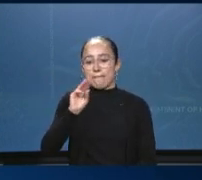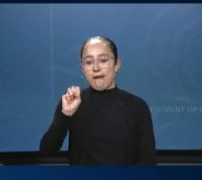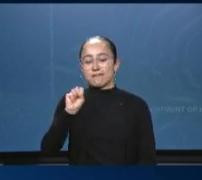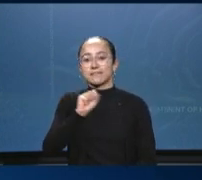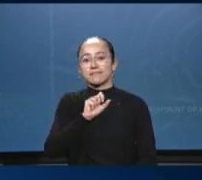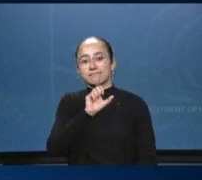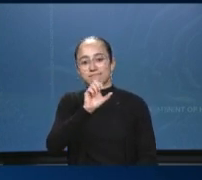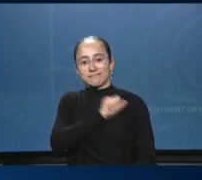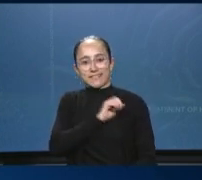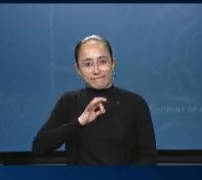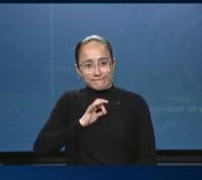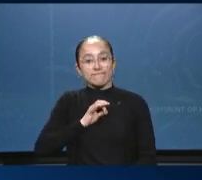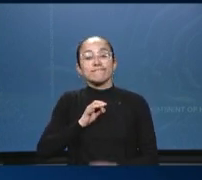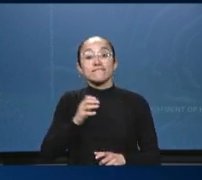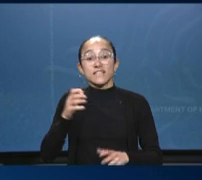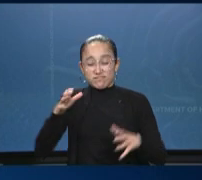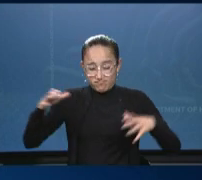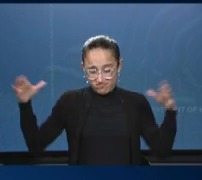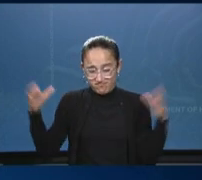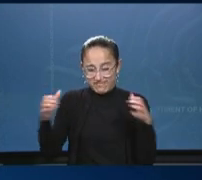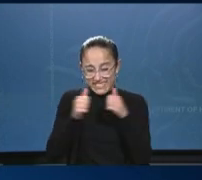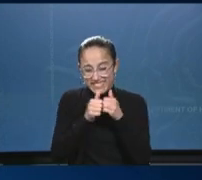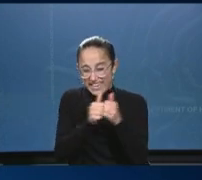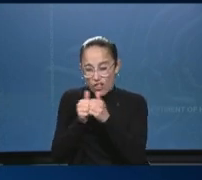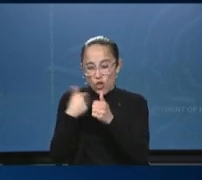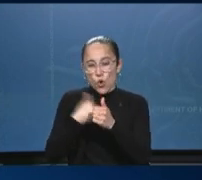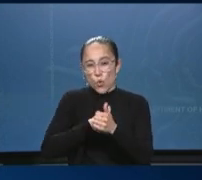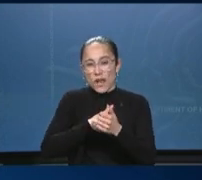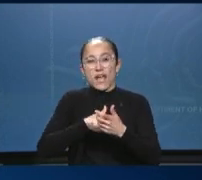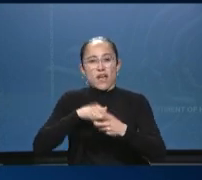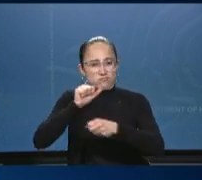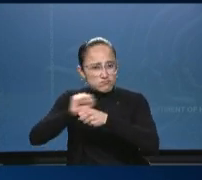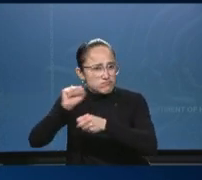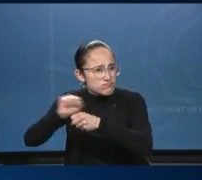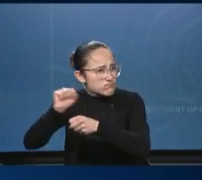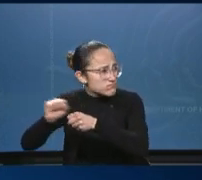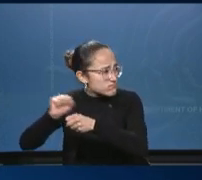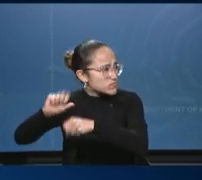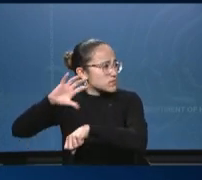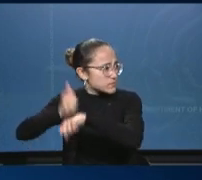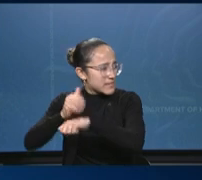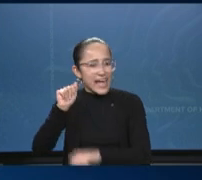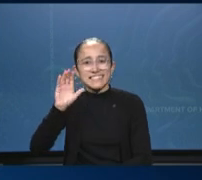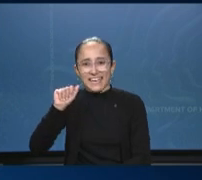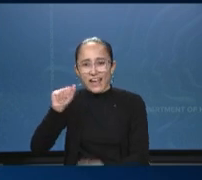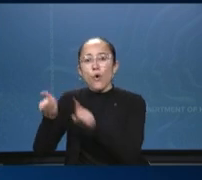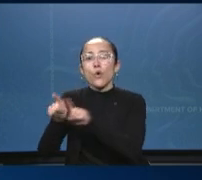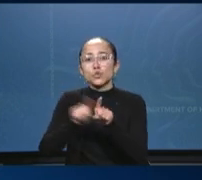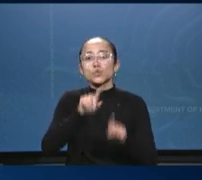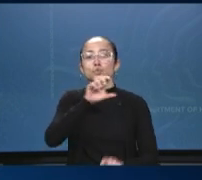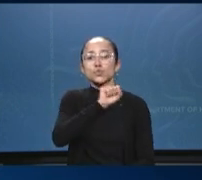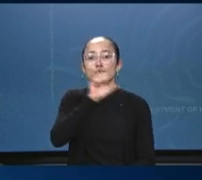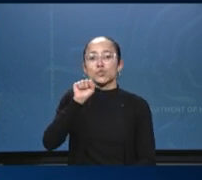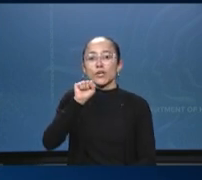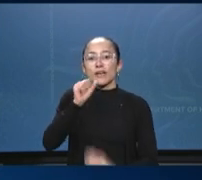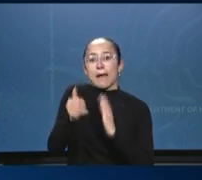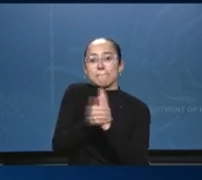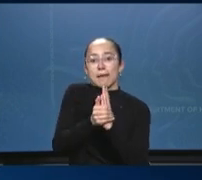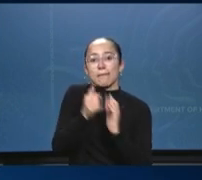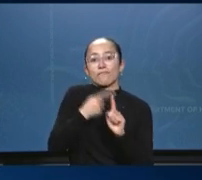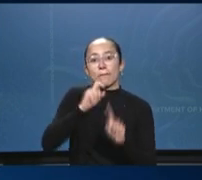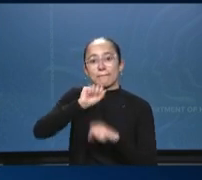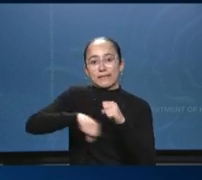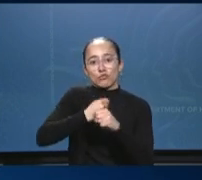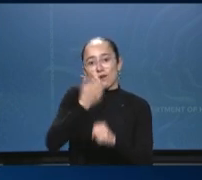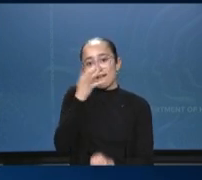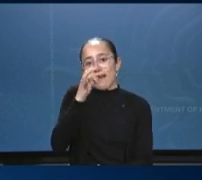Together, we entered the ACA along with the Social Security Act amendments of 1965 into